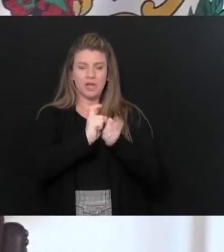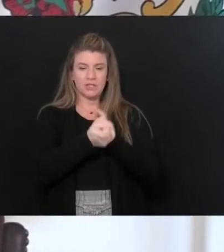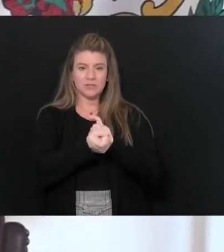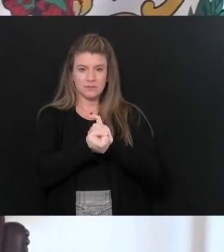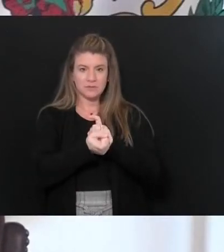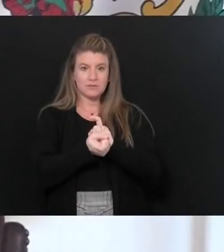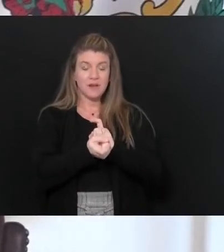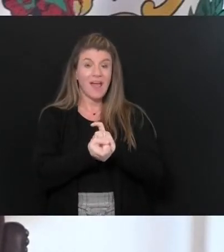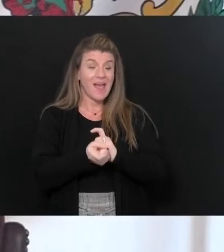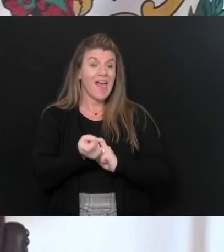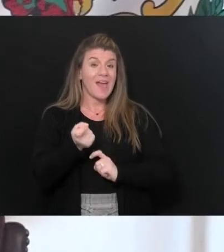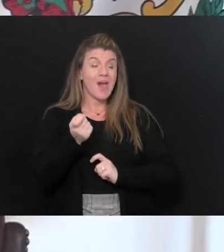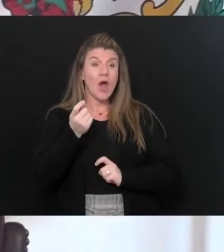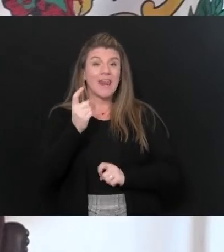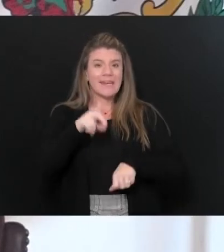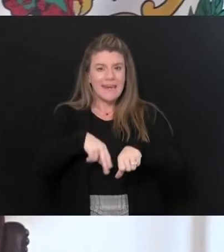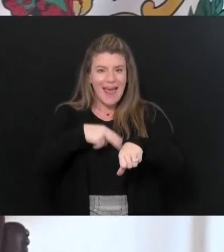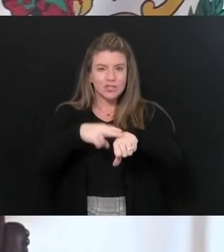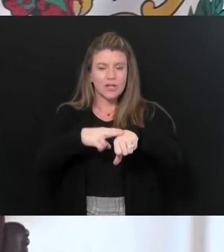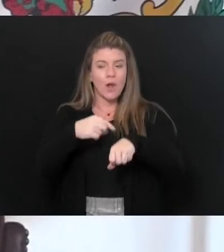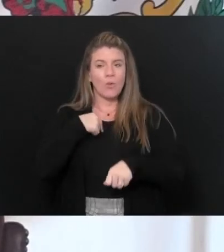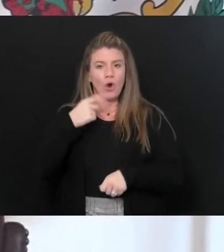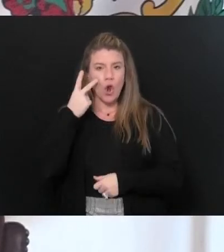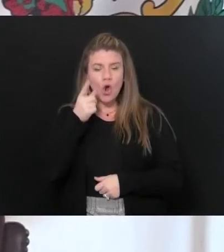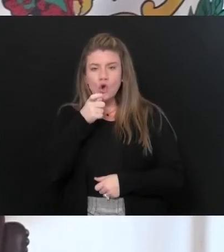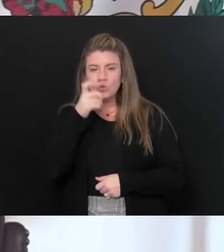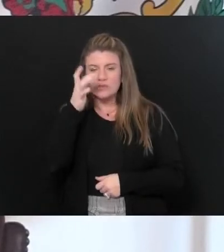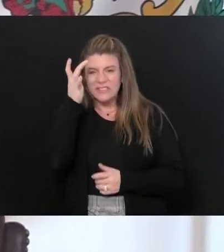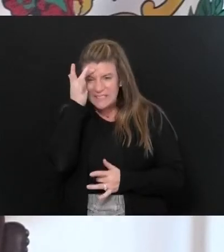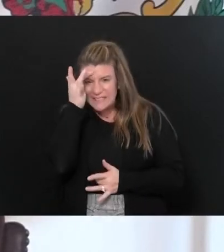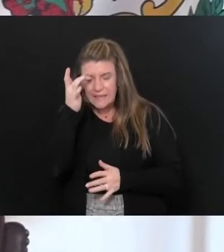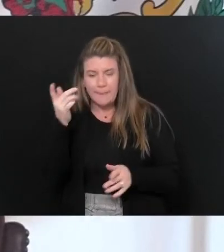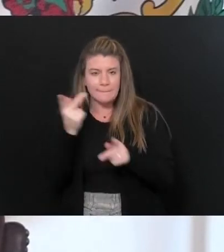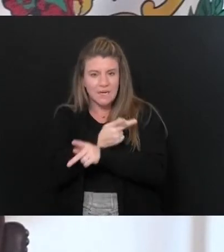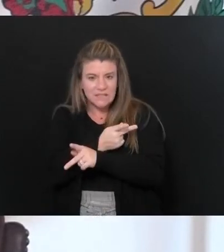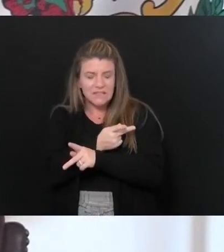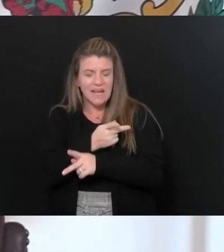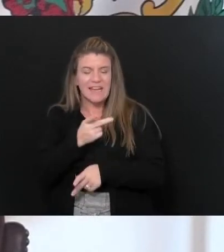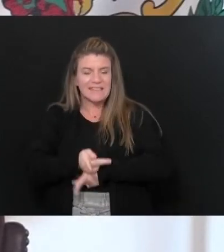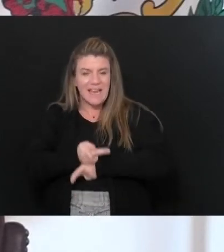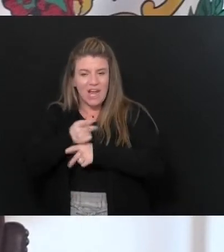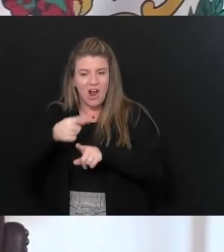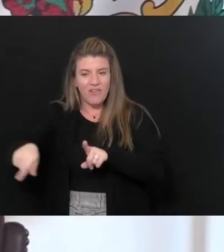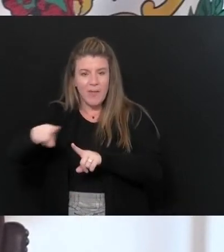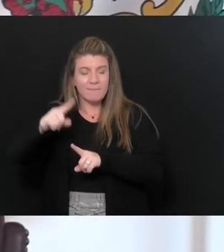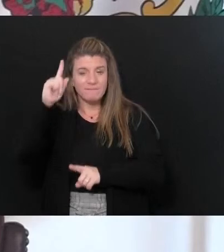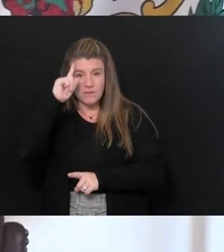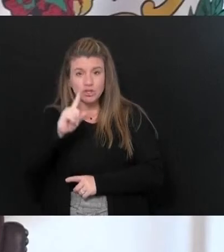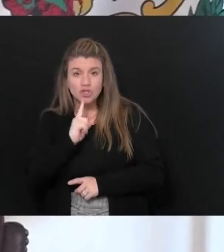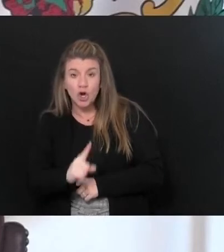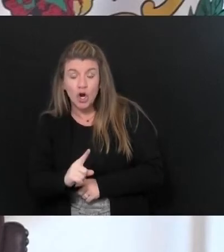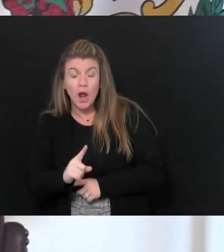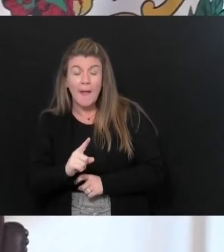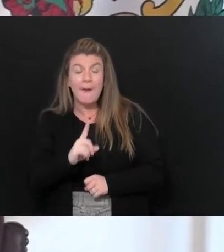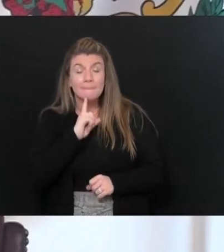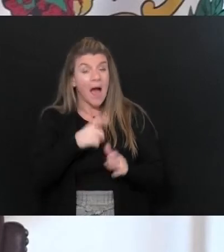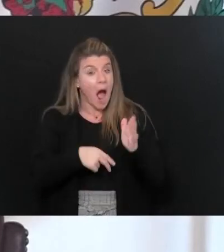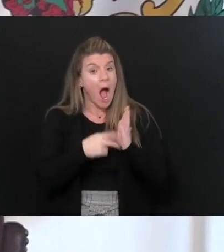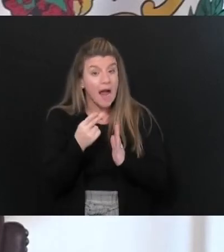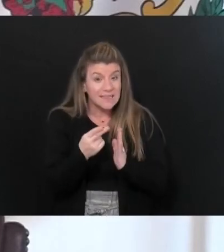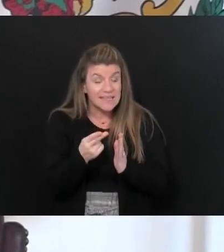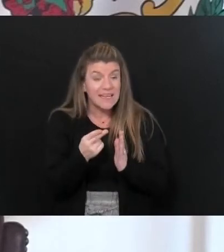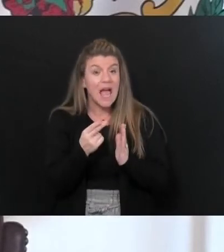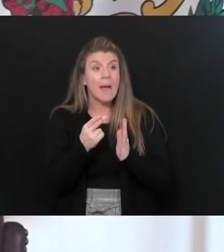know, naturally, we're going to look at the sickest and try to take care of those people for sure. But really and truly,